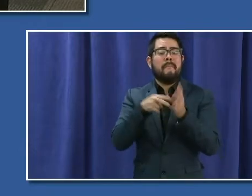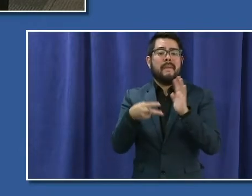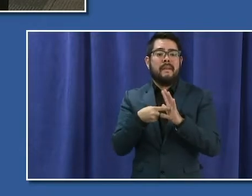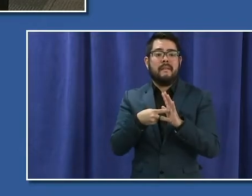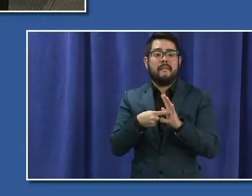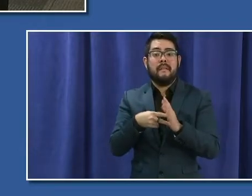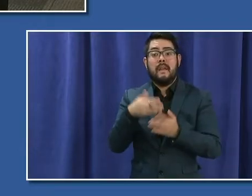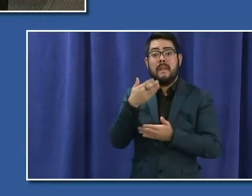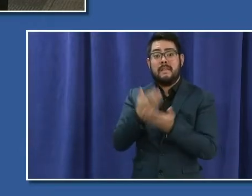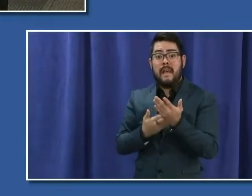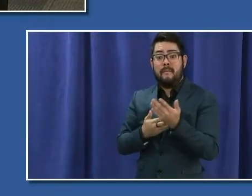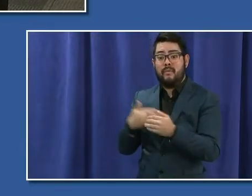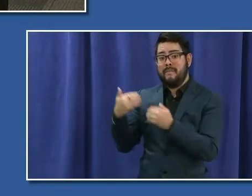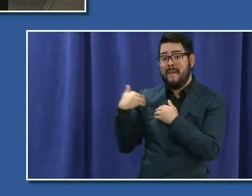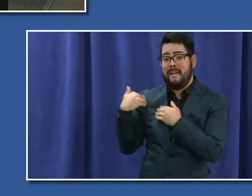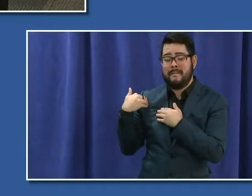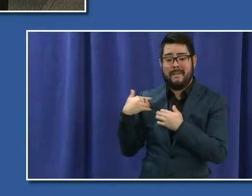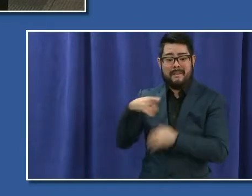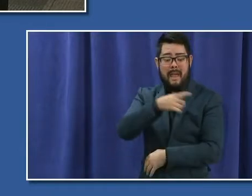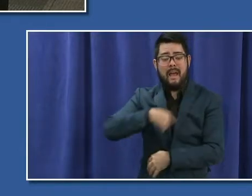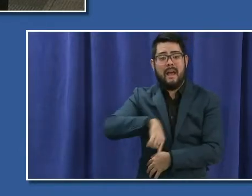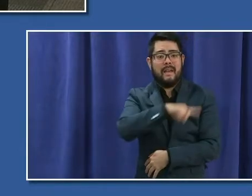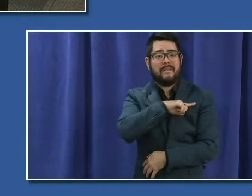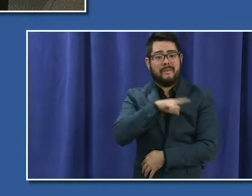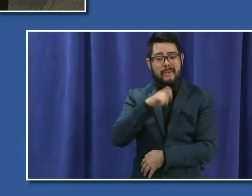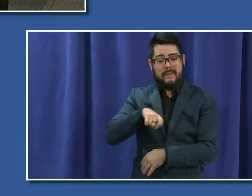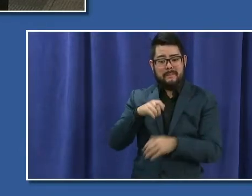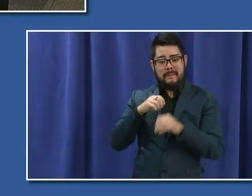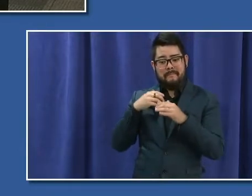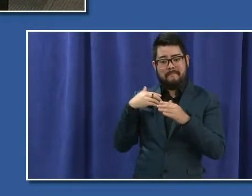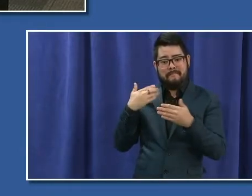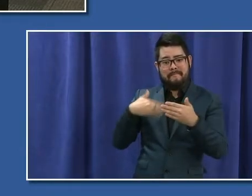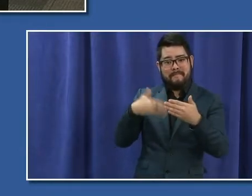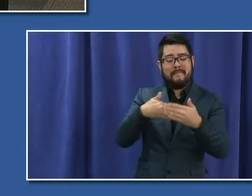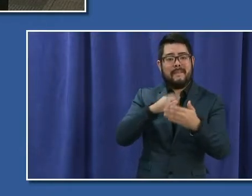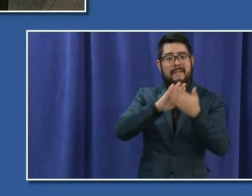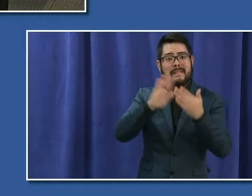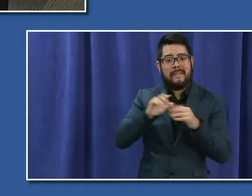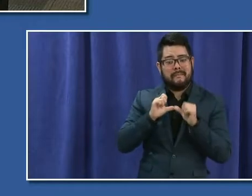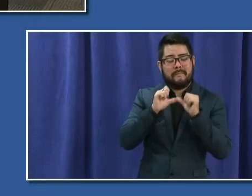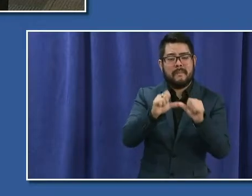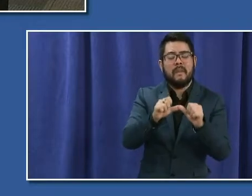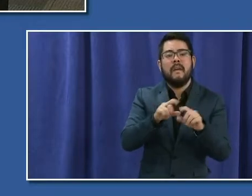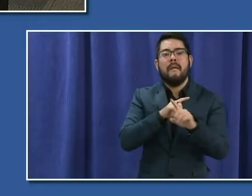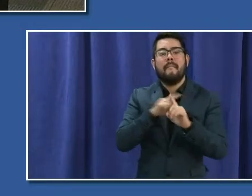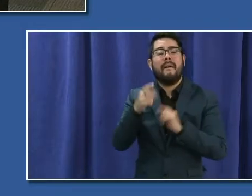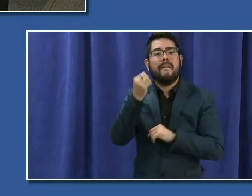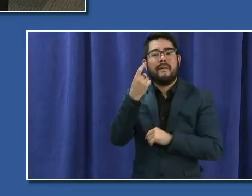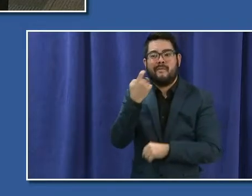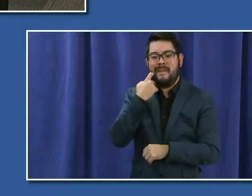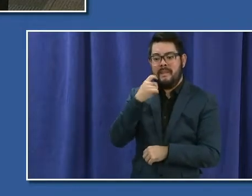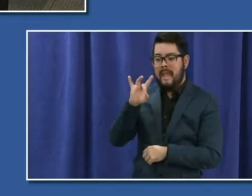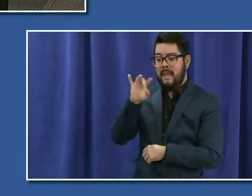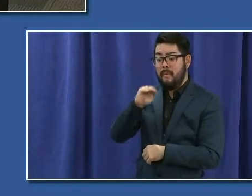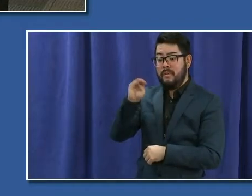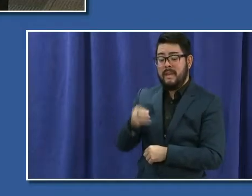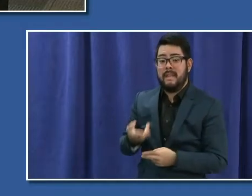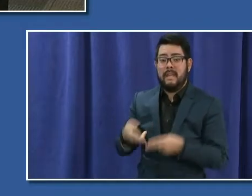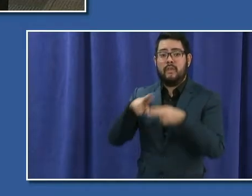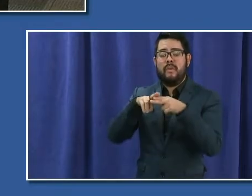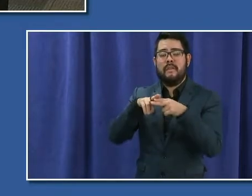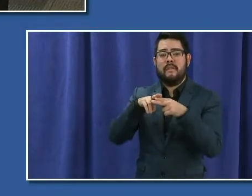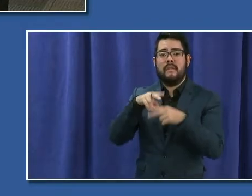the storefronts and that to keep their areas clean. That said, we've seen an 8% increase in the amount of